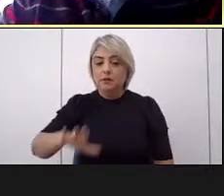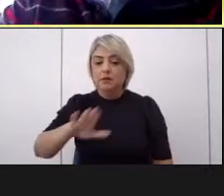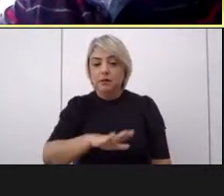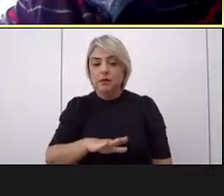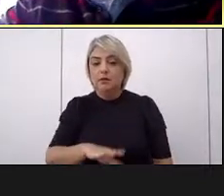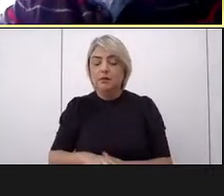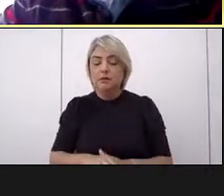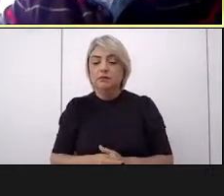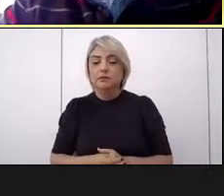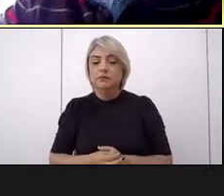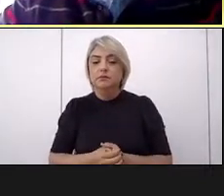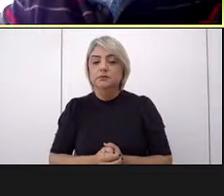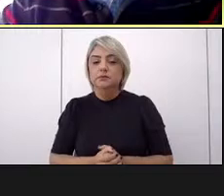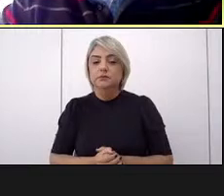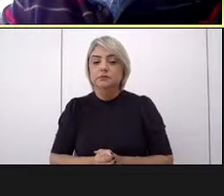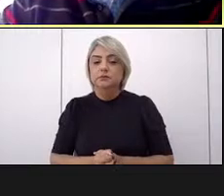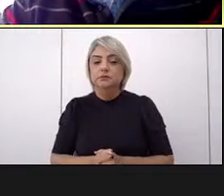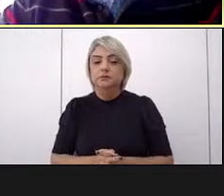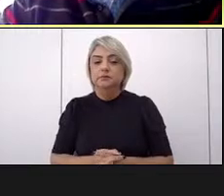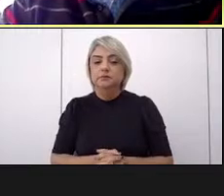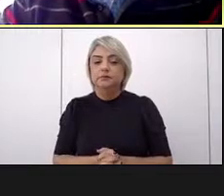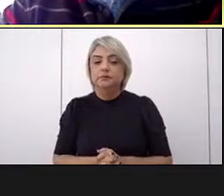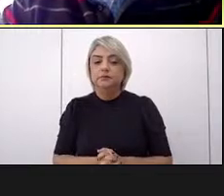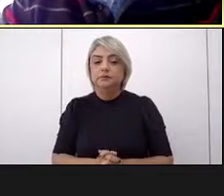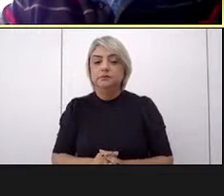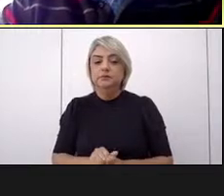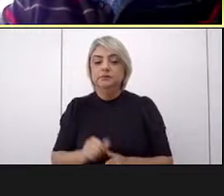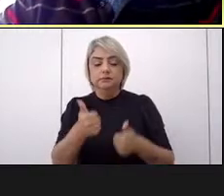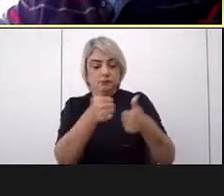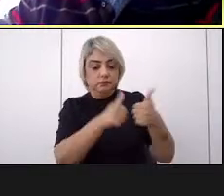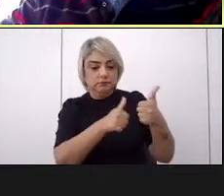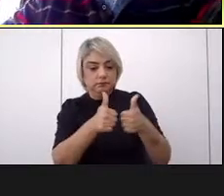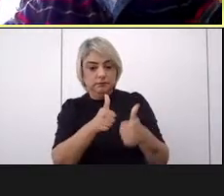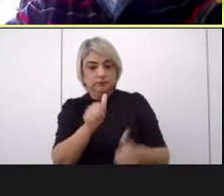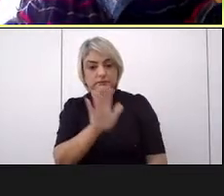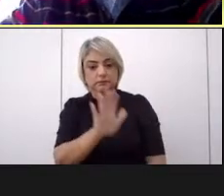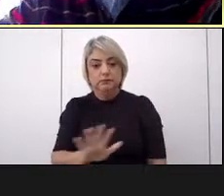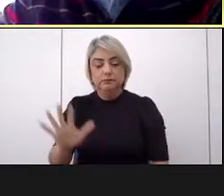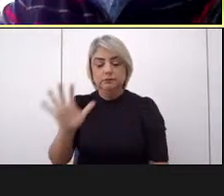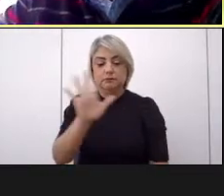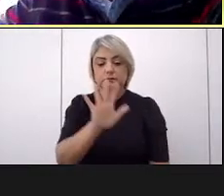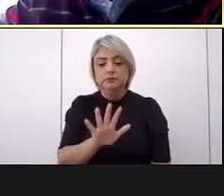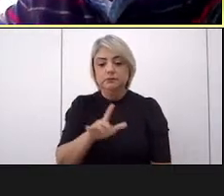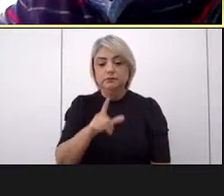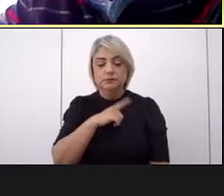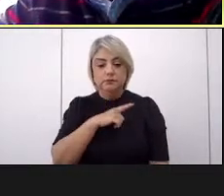topics, analysis focus on the study of policy actors.